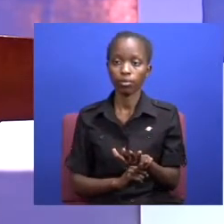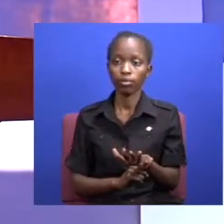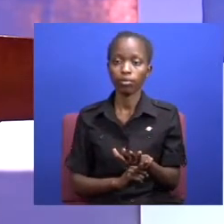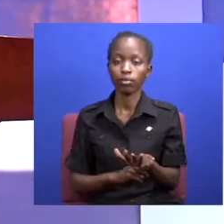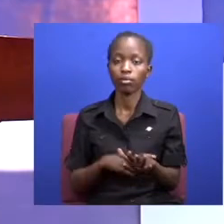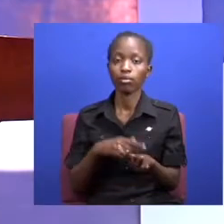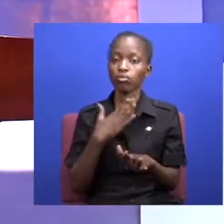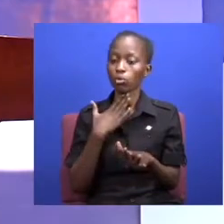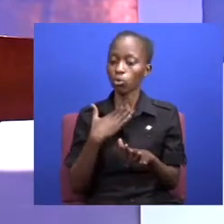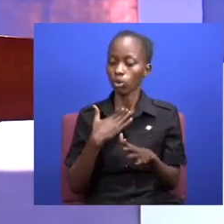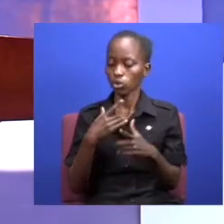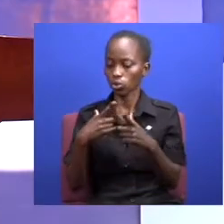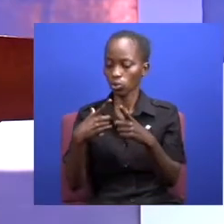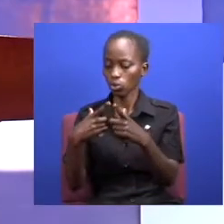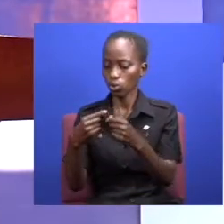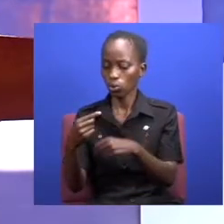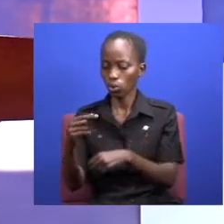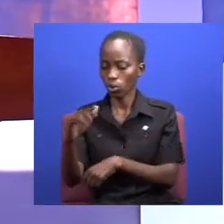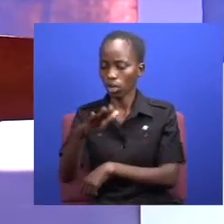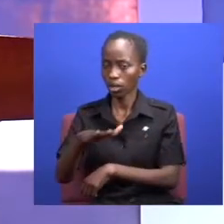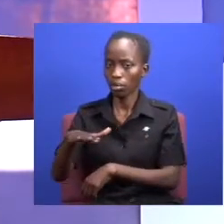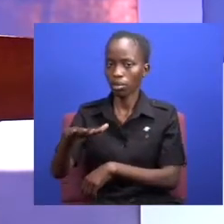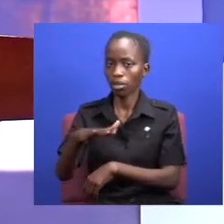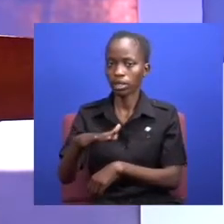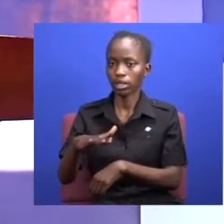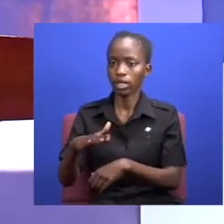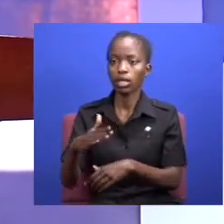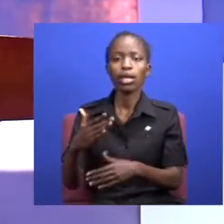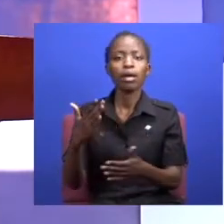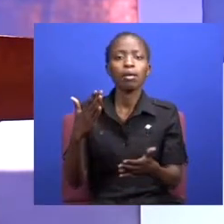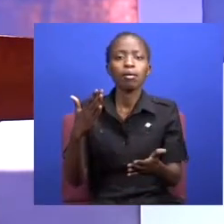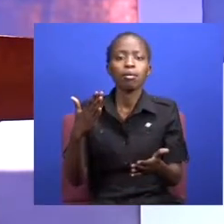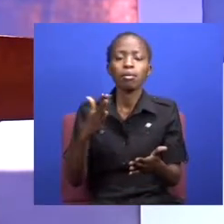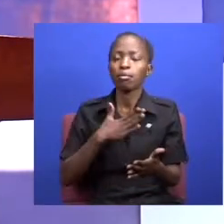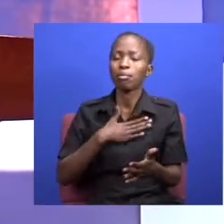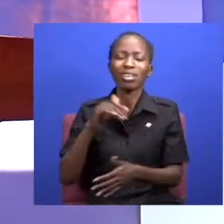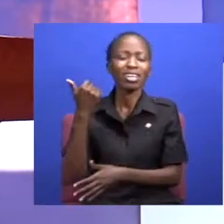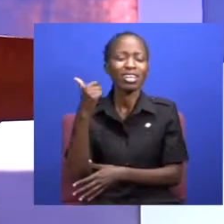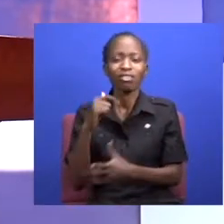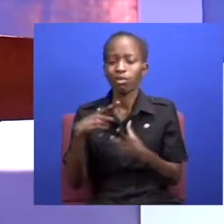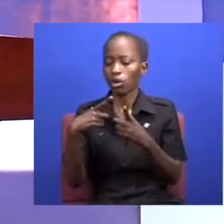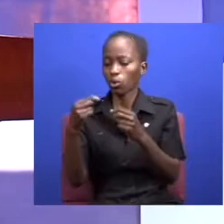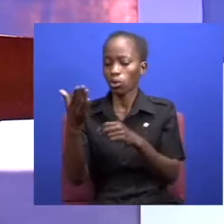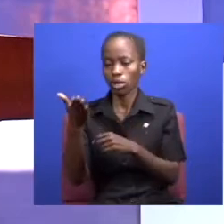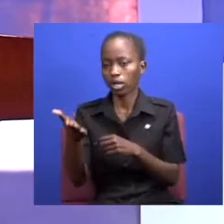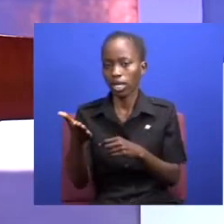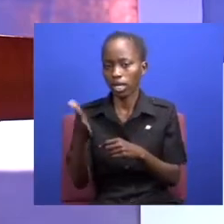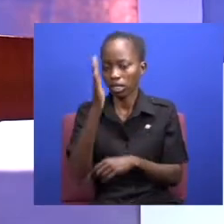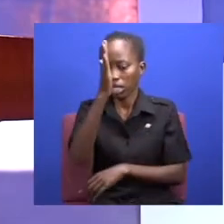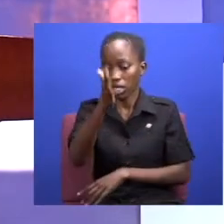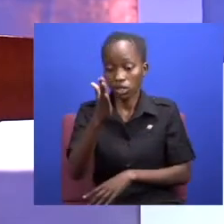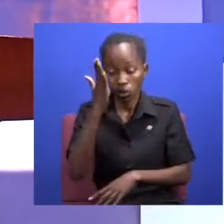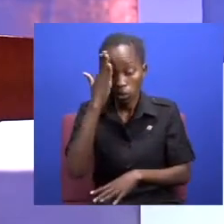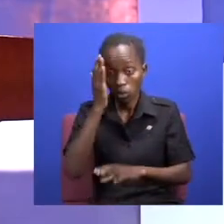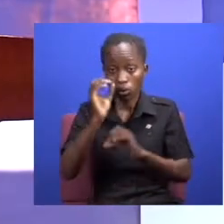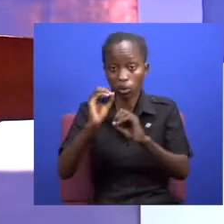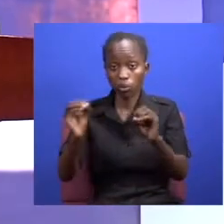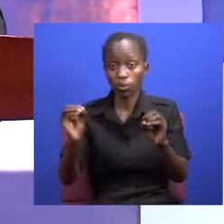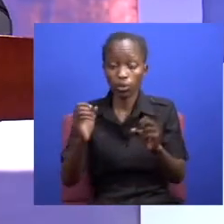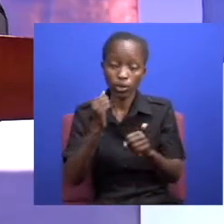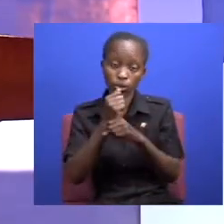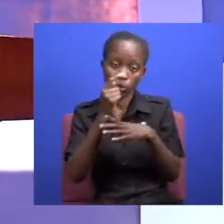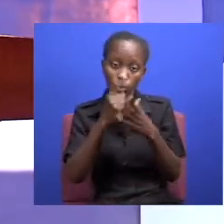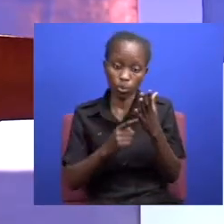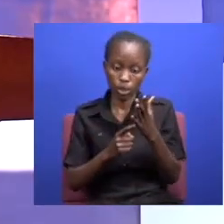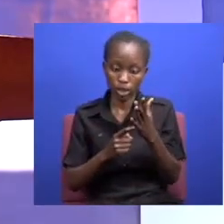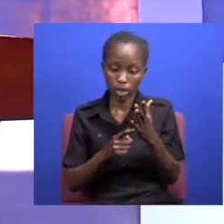I want to get to a certain place, a place that perhaps I've never been before. And what I do, I click onto the